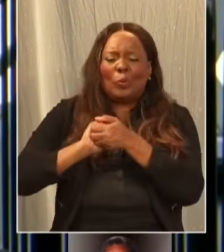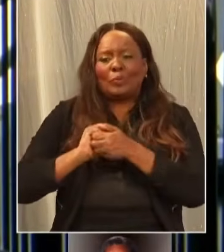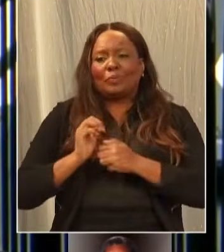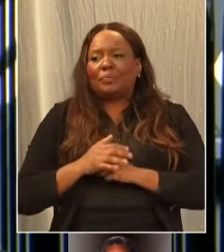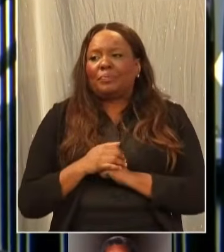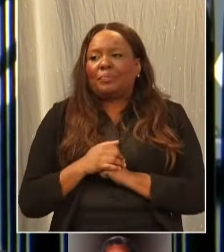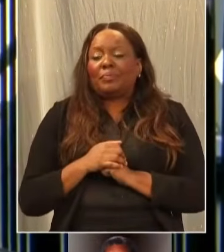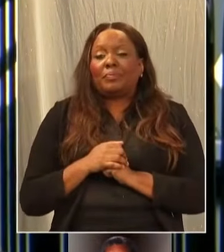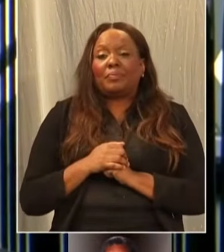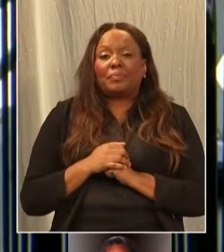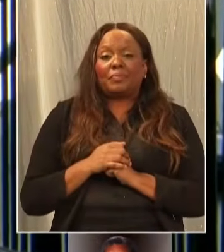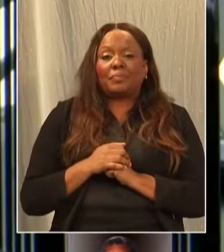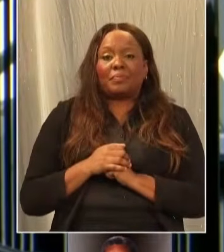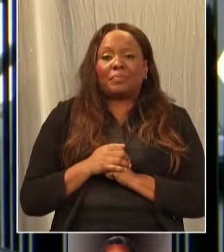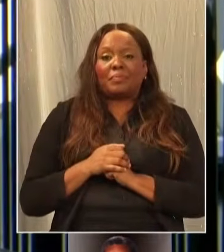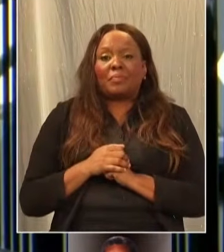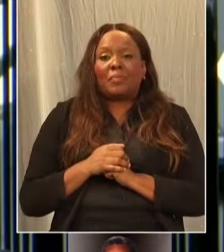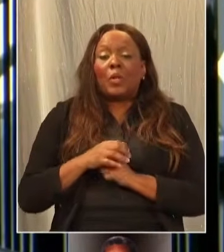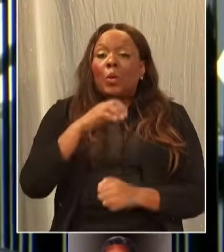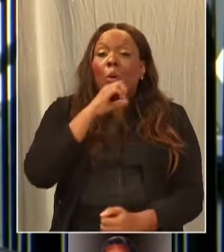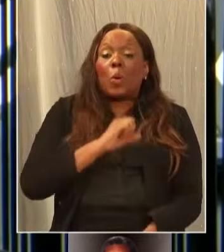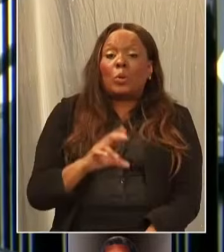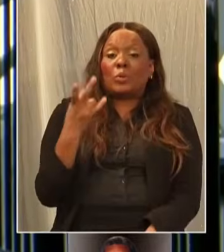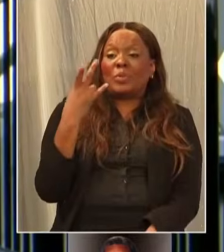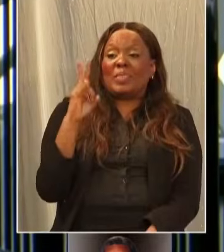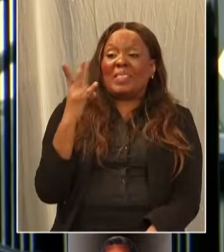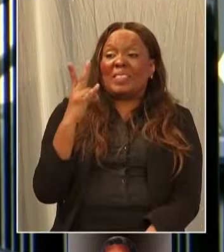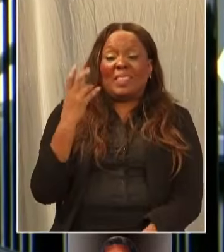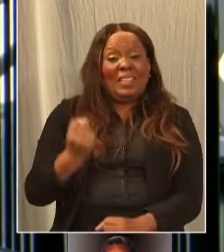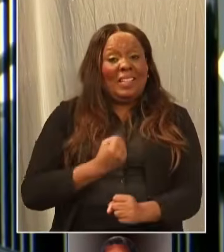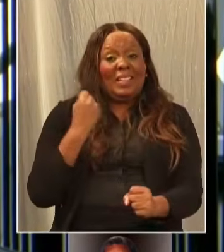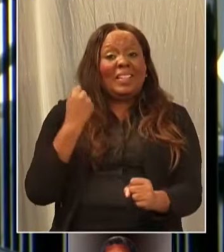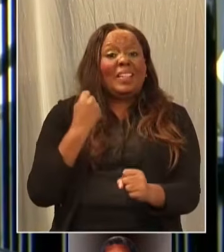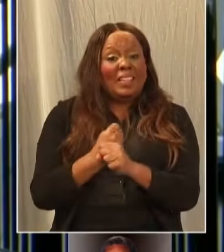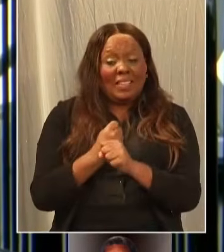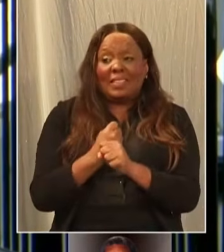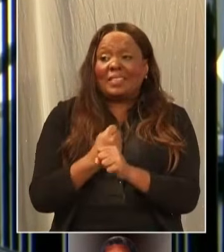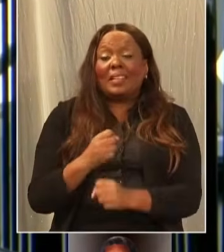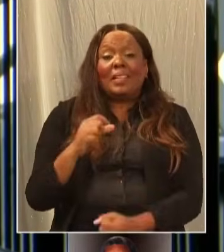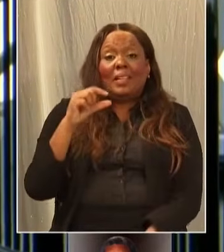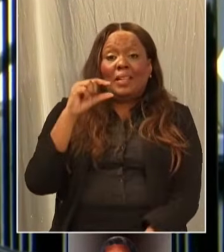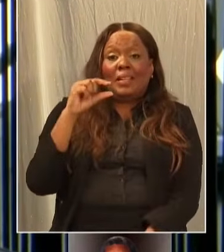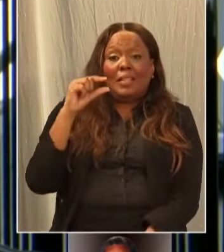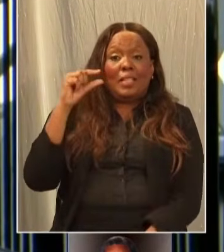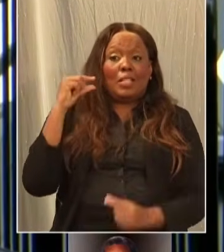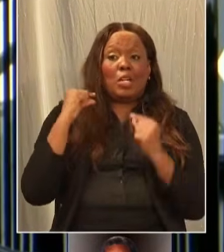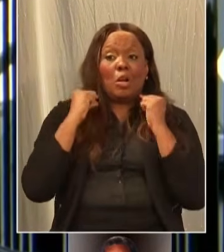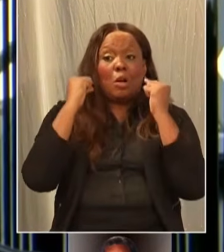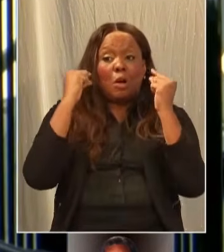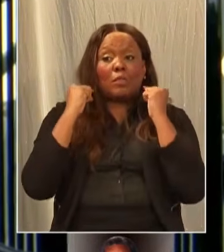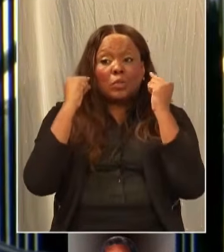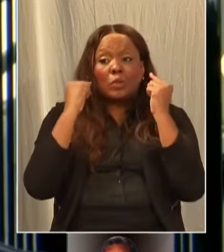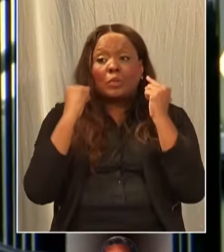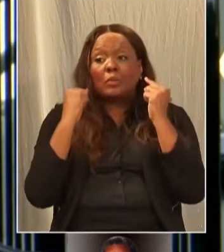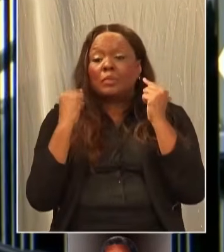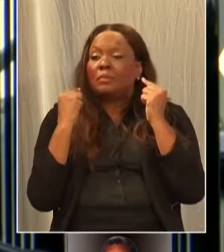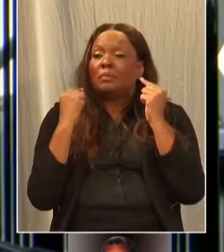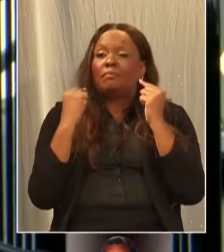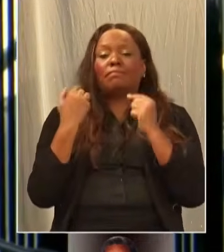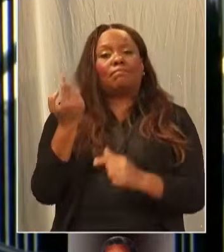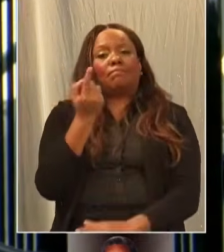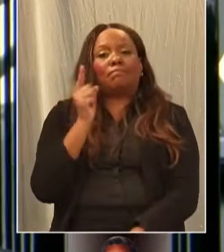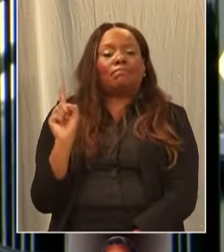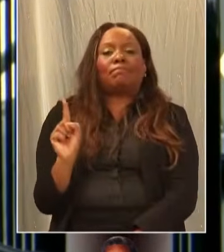just 17 years and 245 days, Garfield Sobers made his Test